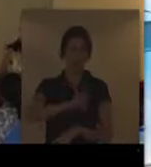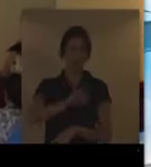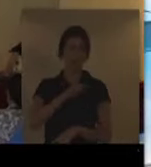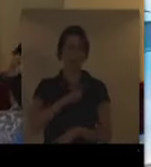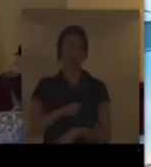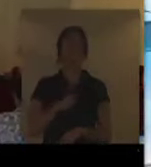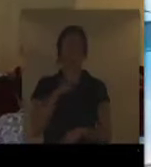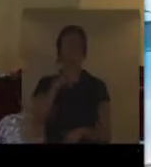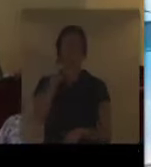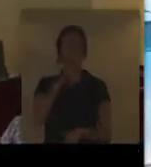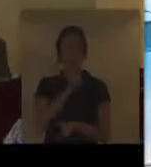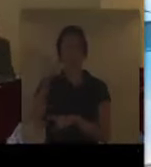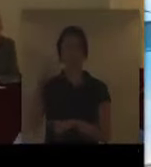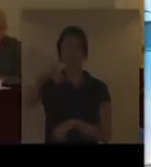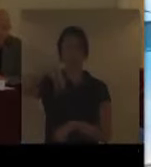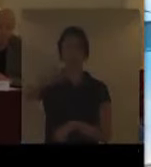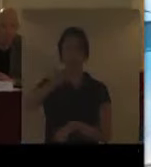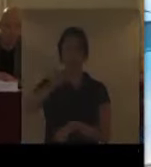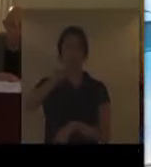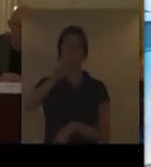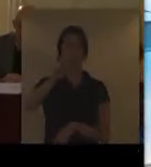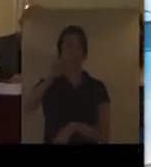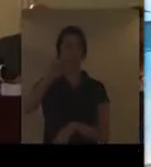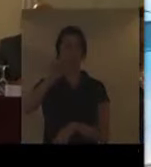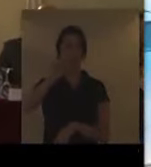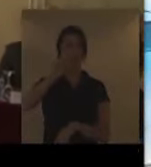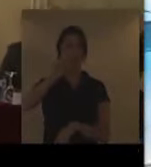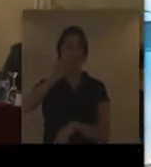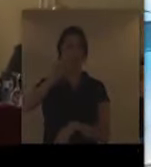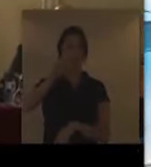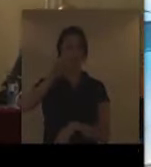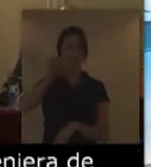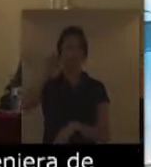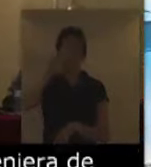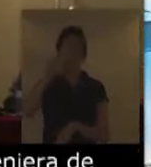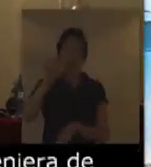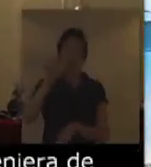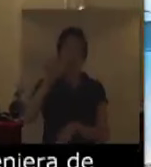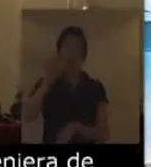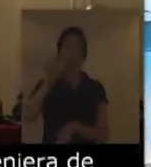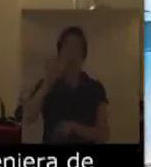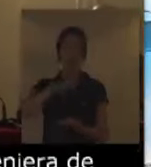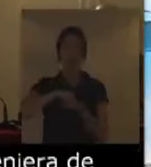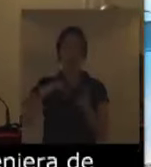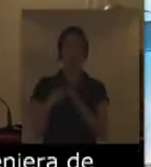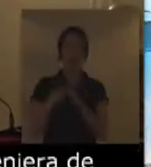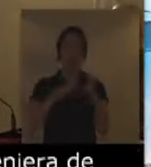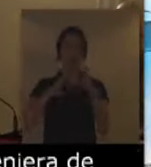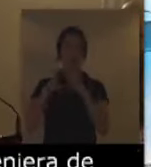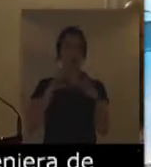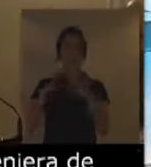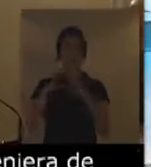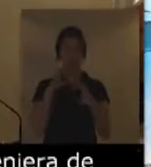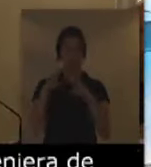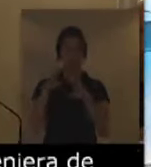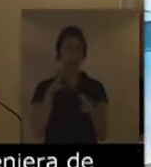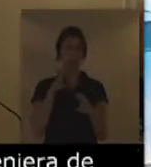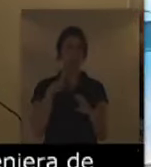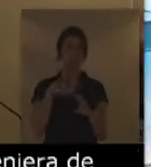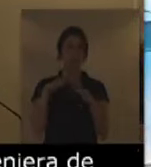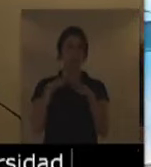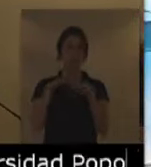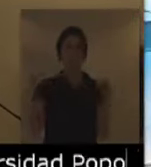So we're going to hear another presentation from Marta Alvar Gonzales. She works in the Polytechnic University of